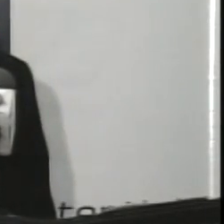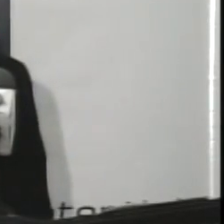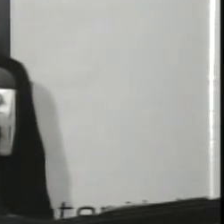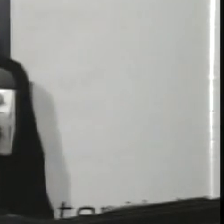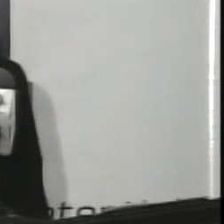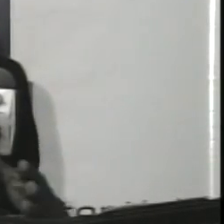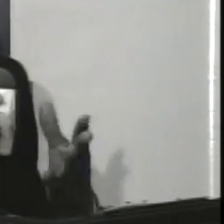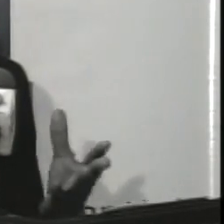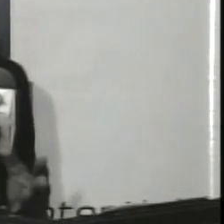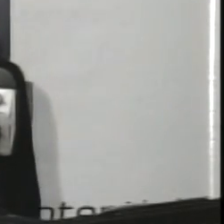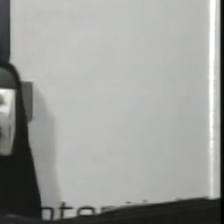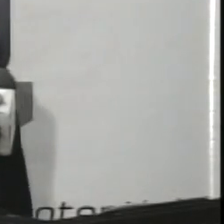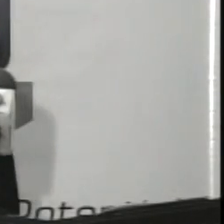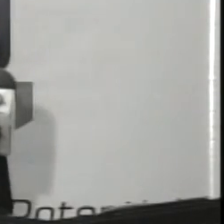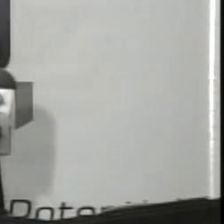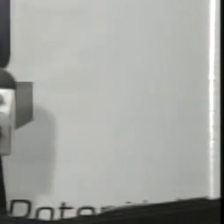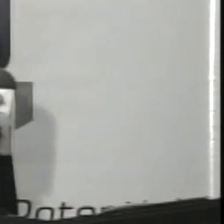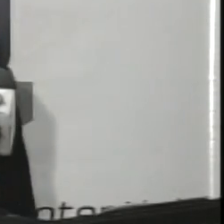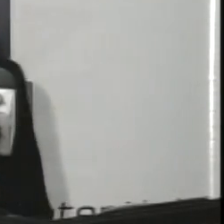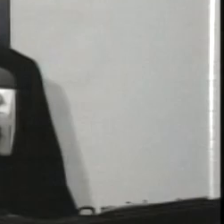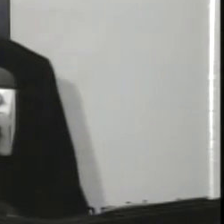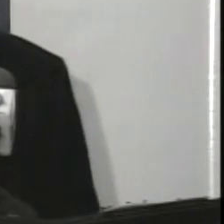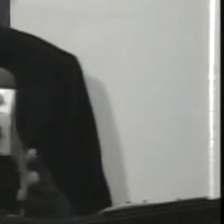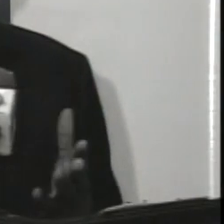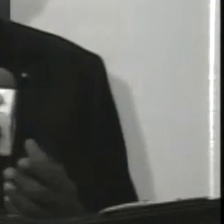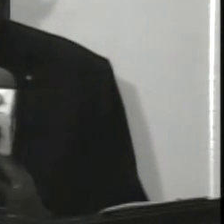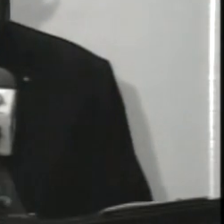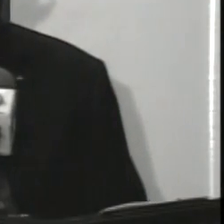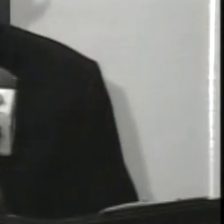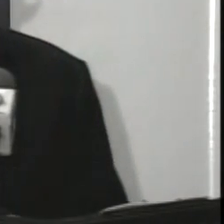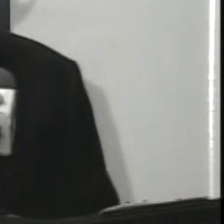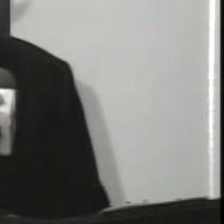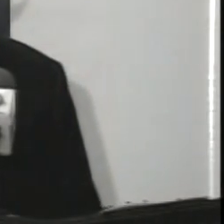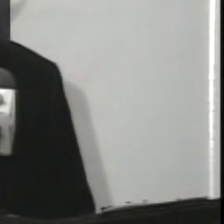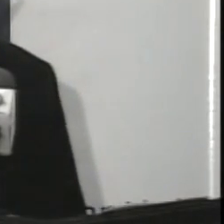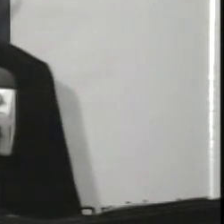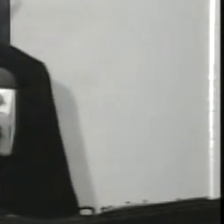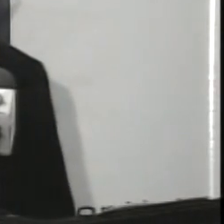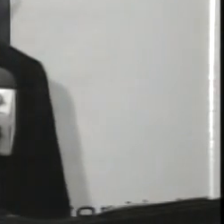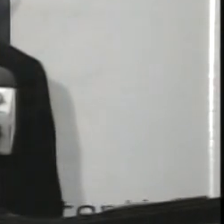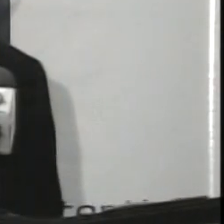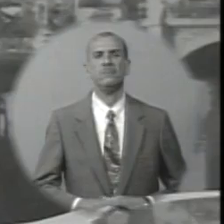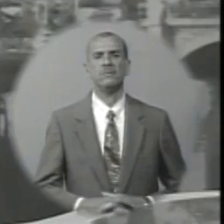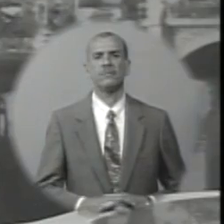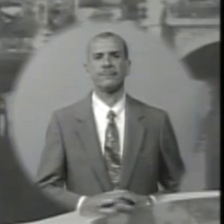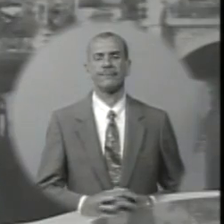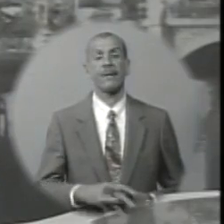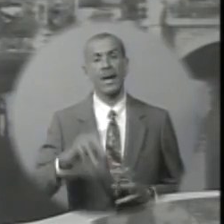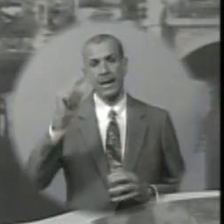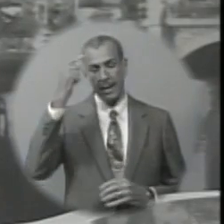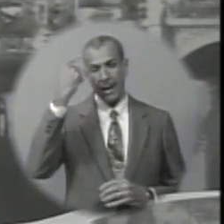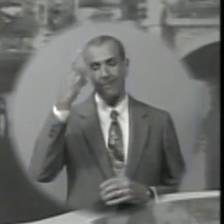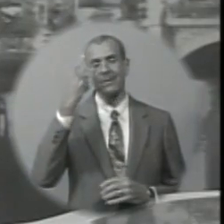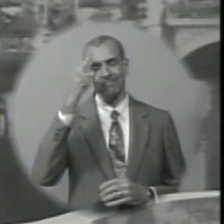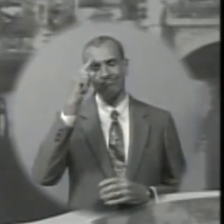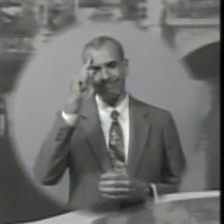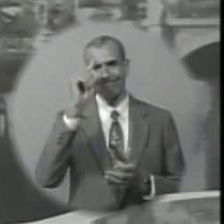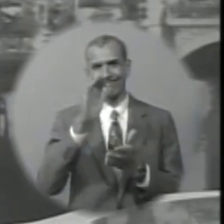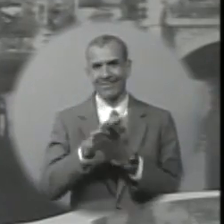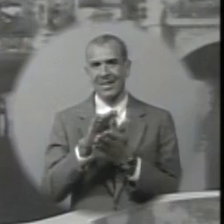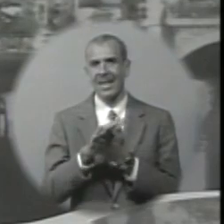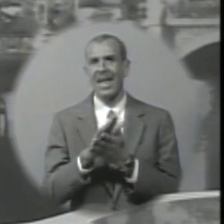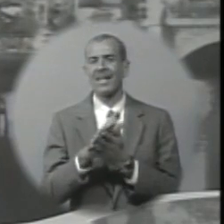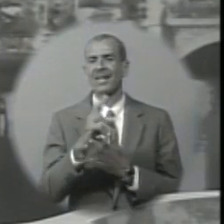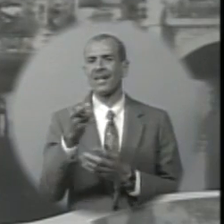ministries heads, and so using this new facility to convene meetings. Well, government is optimistic that the